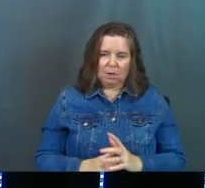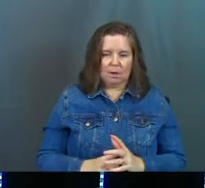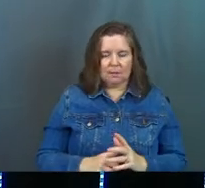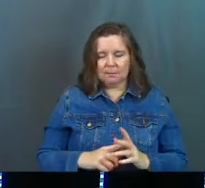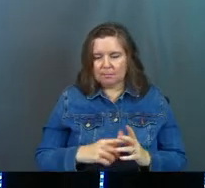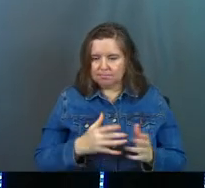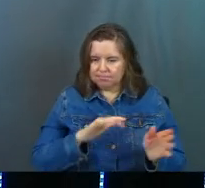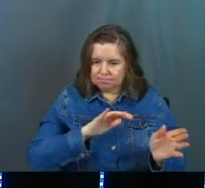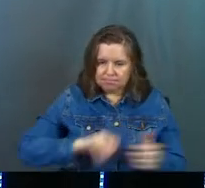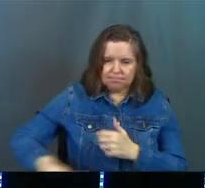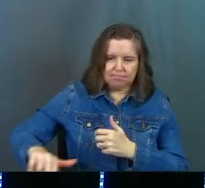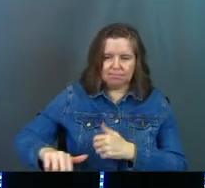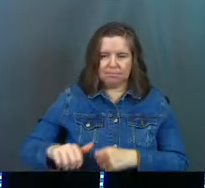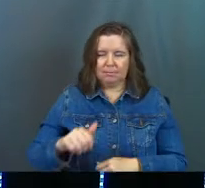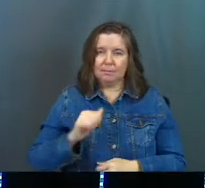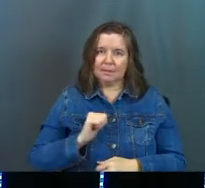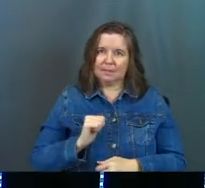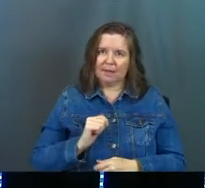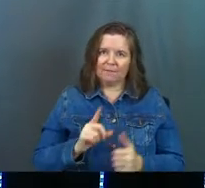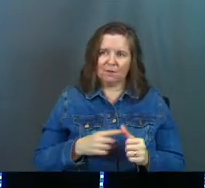again?